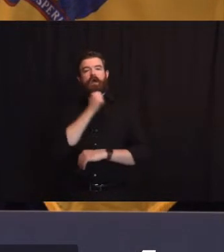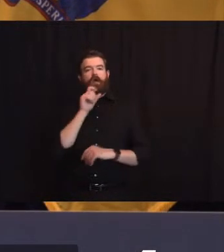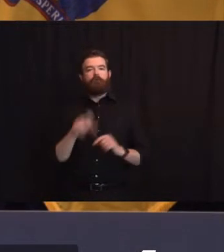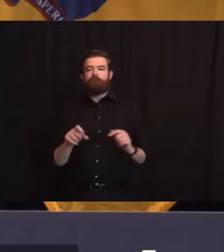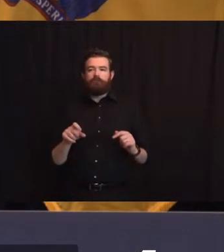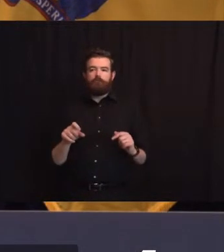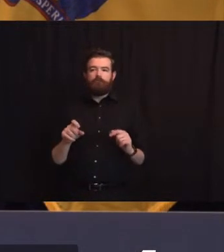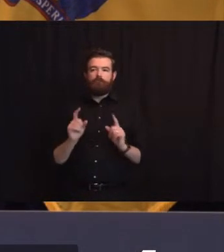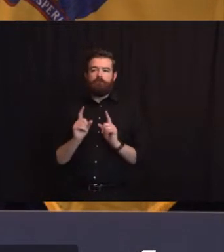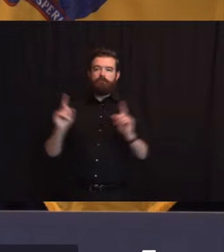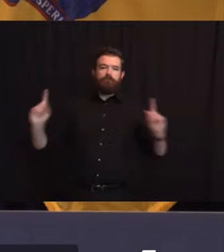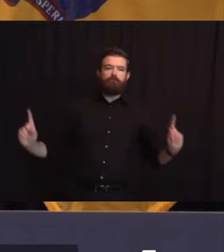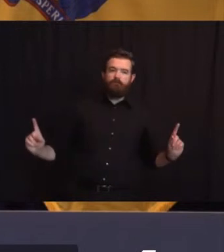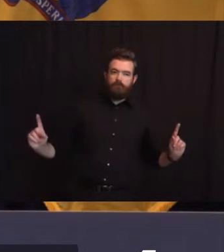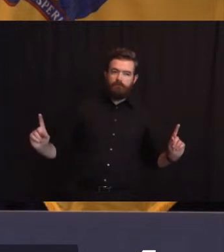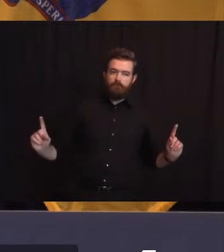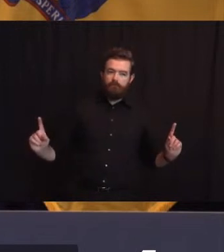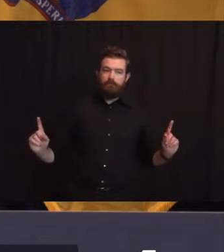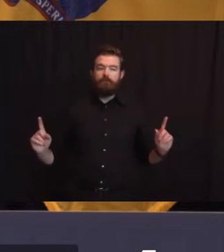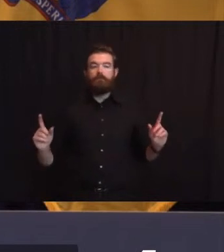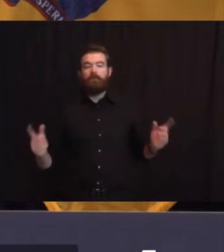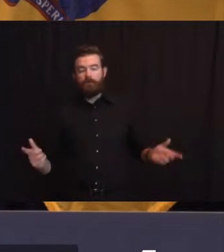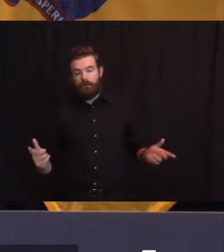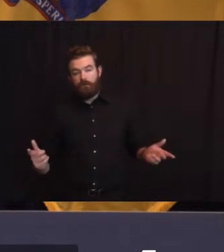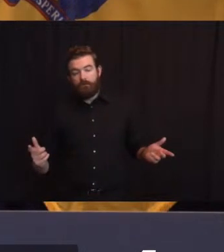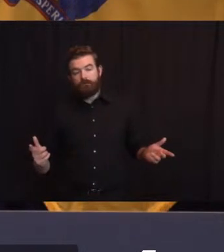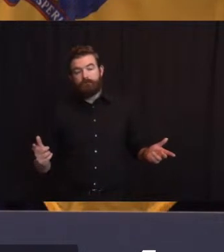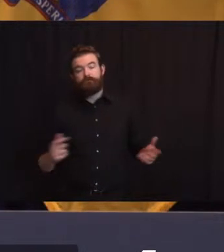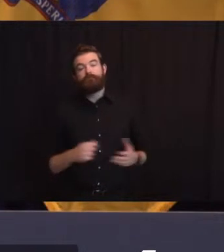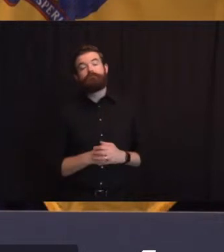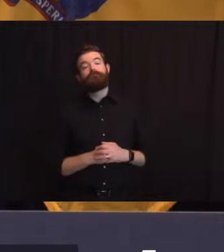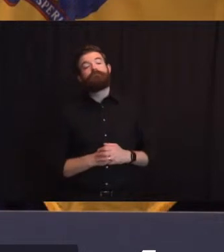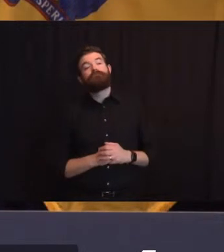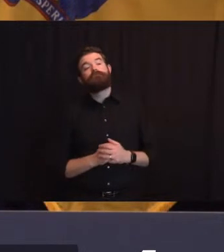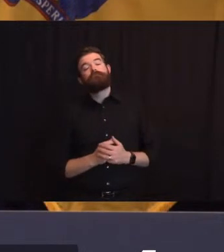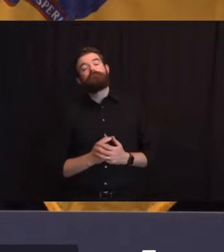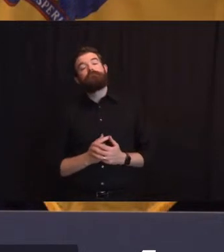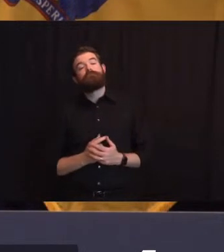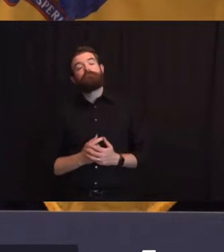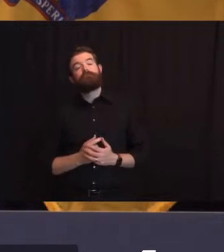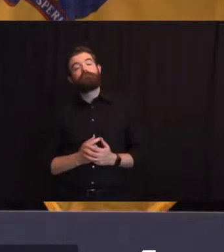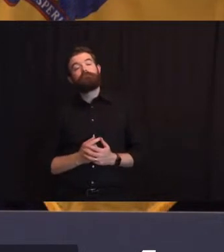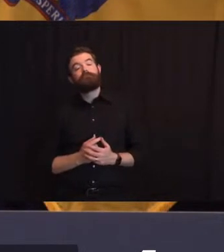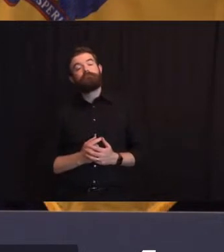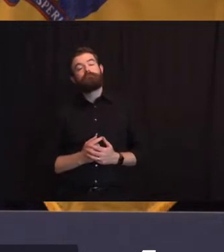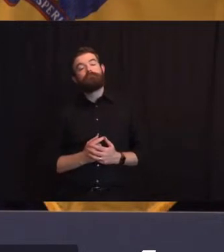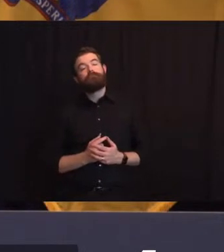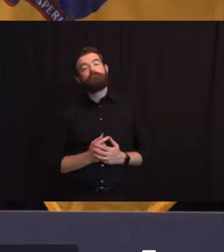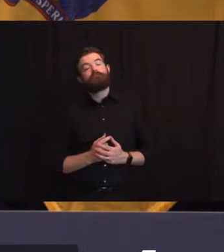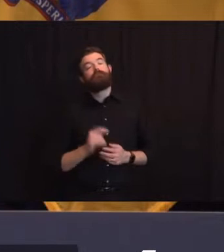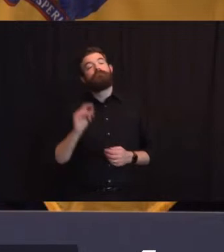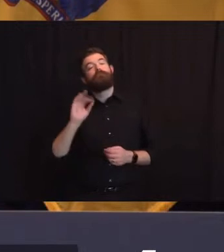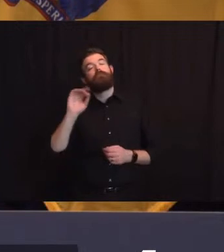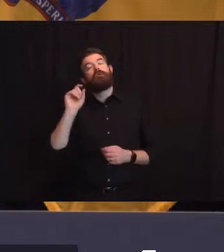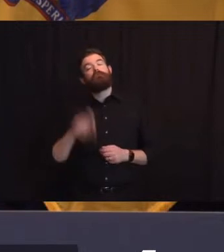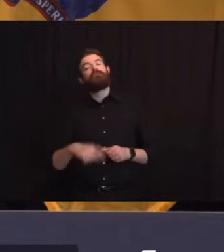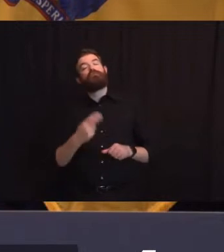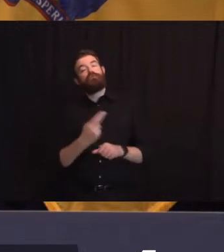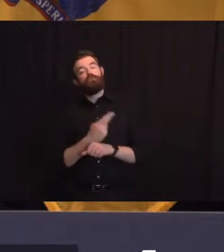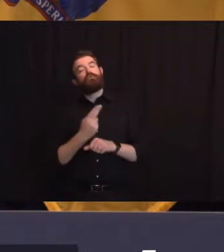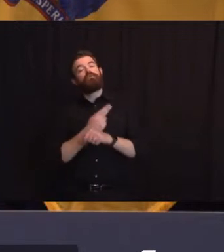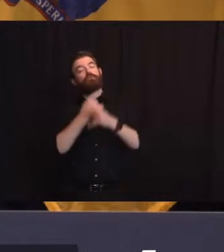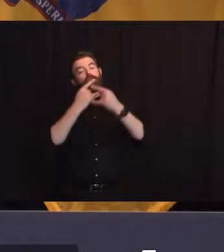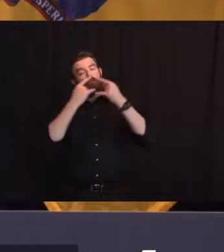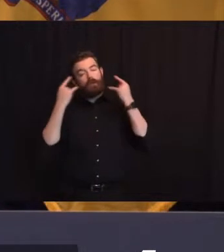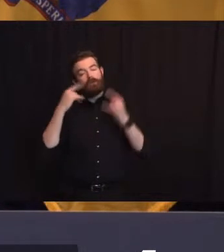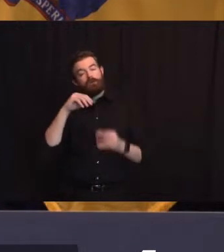indoors, would you think about making 6 feet to 3 feet to give restaurants indoors more opportunity to